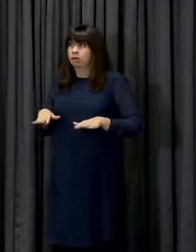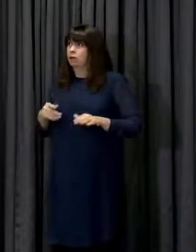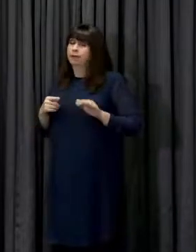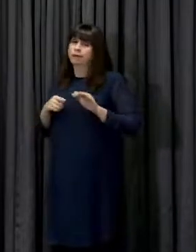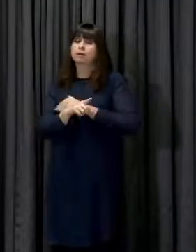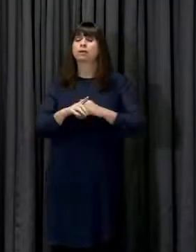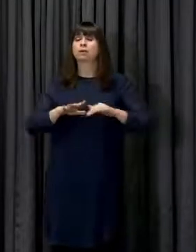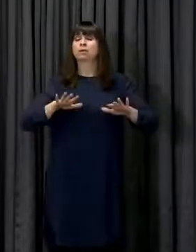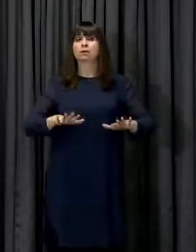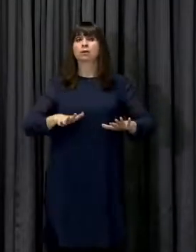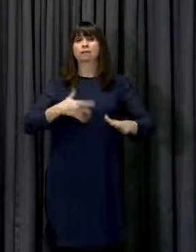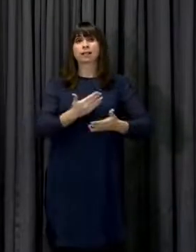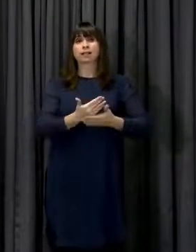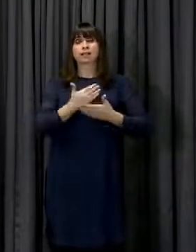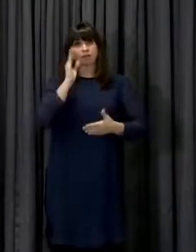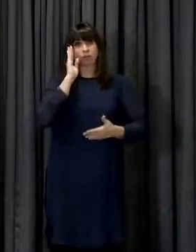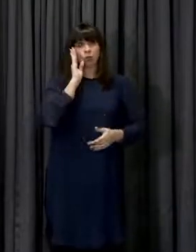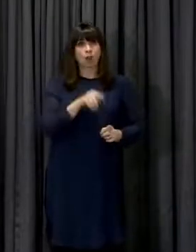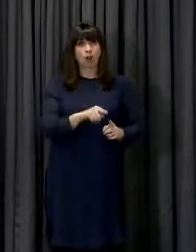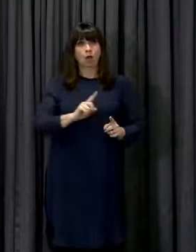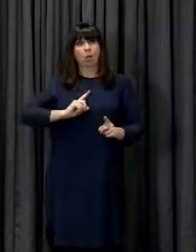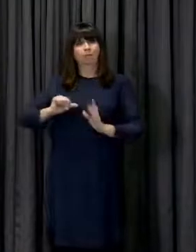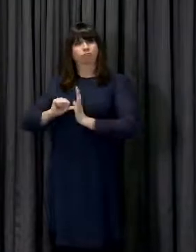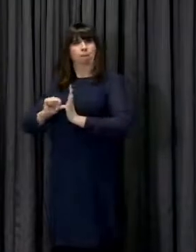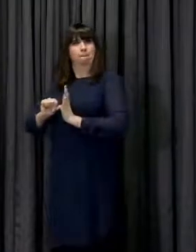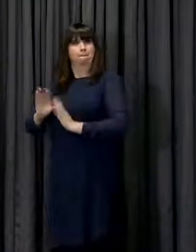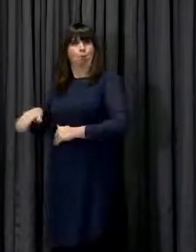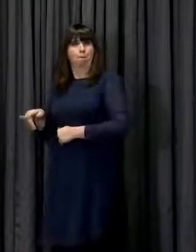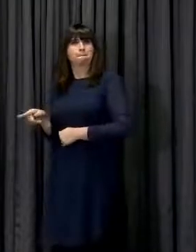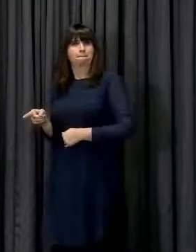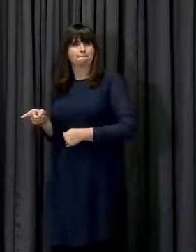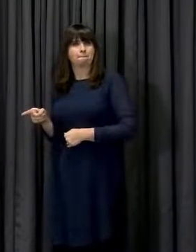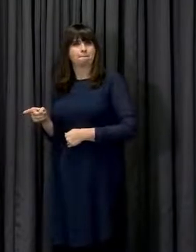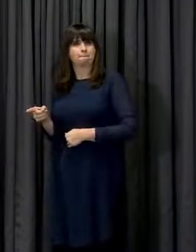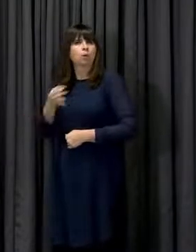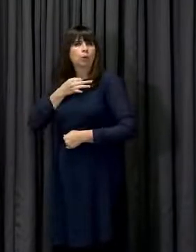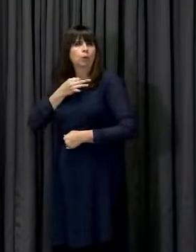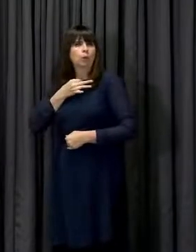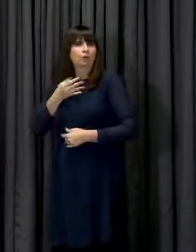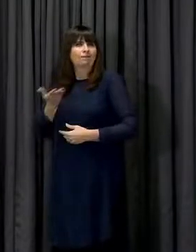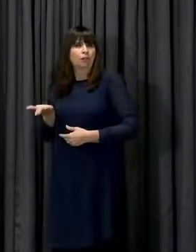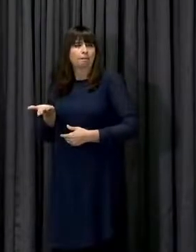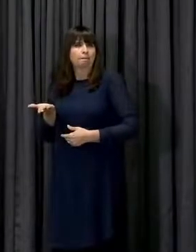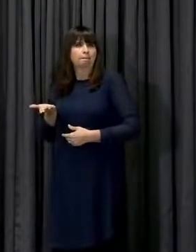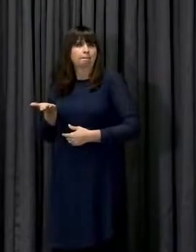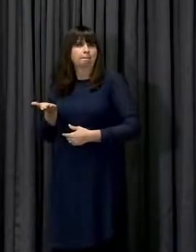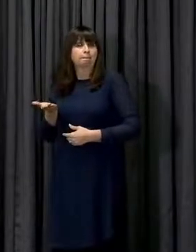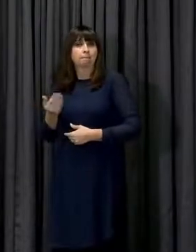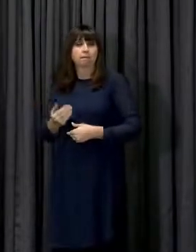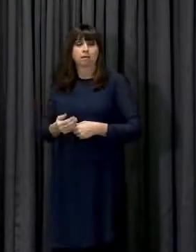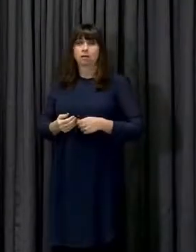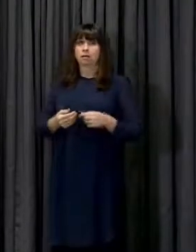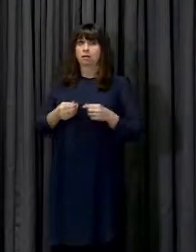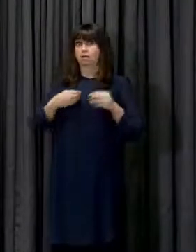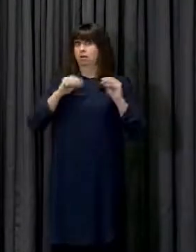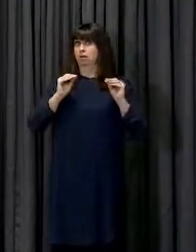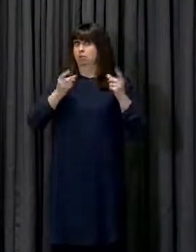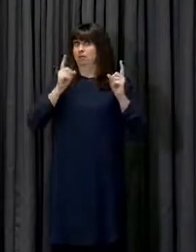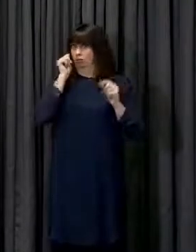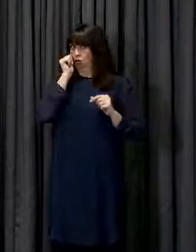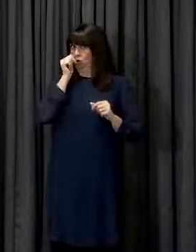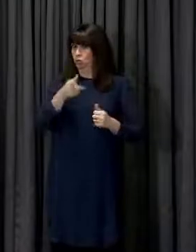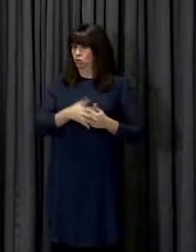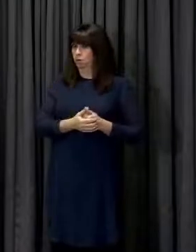place for them, and you can't avoid or ignore that as a factor in our decision making, and ministers are very well aware of that. It's also the